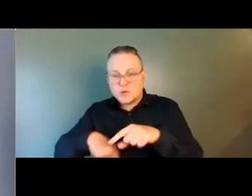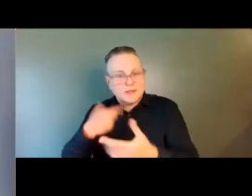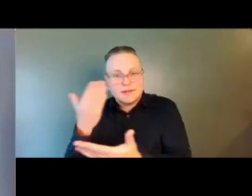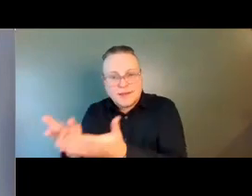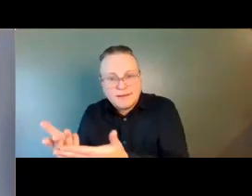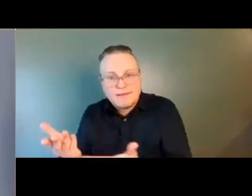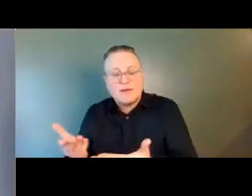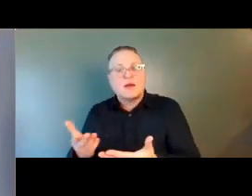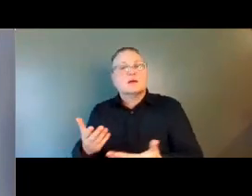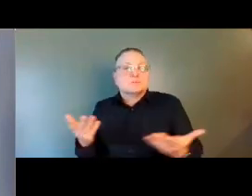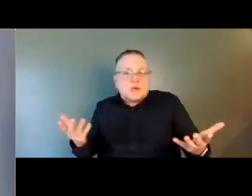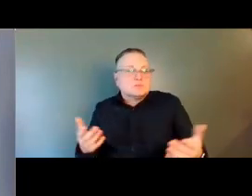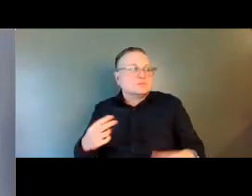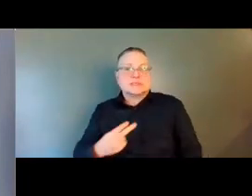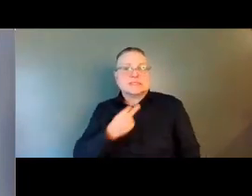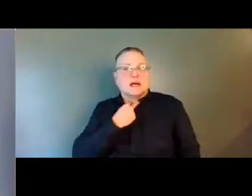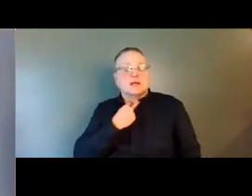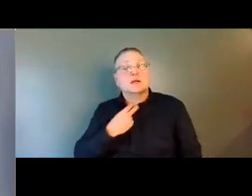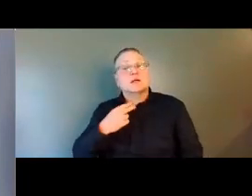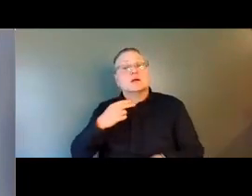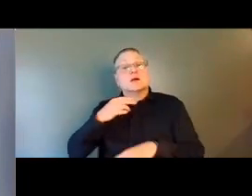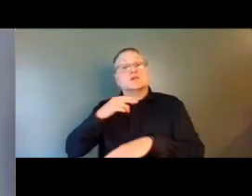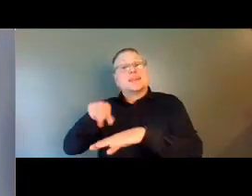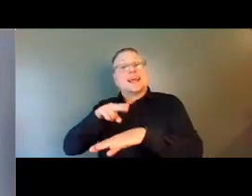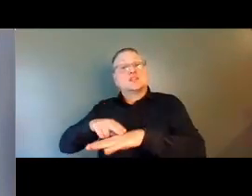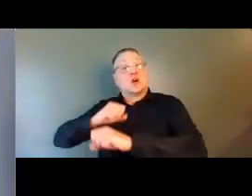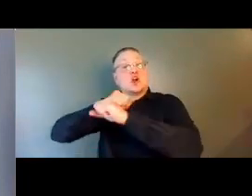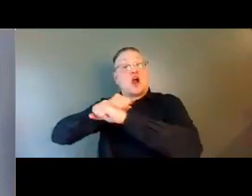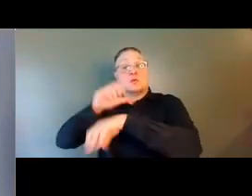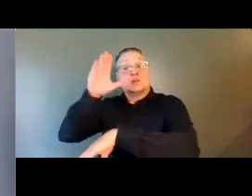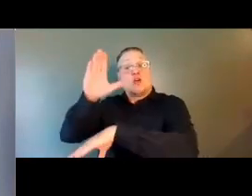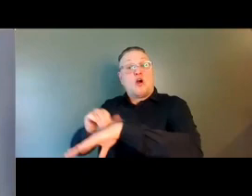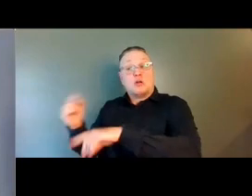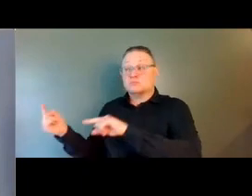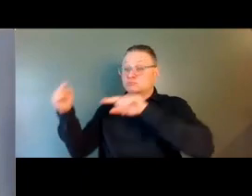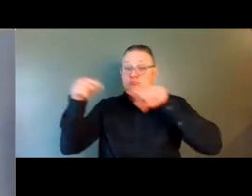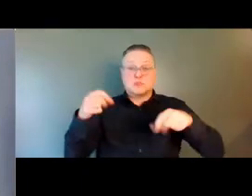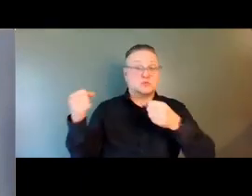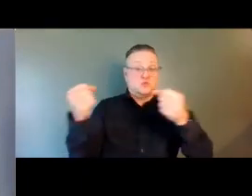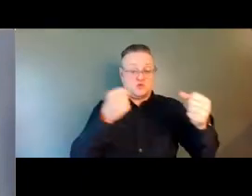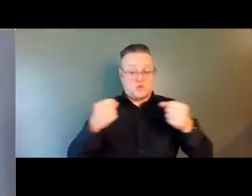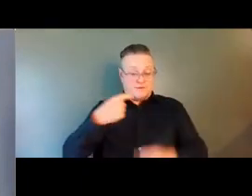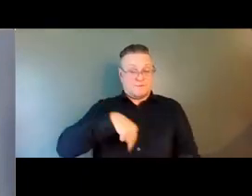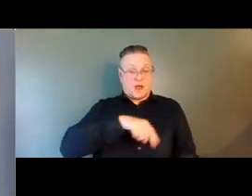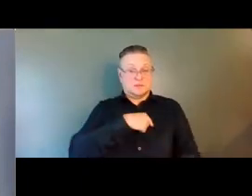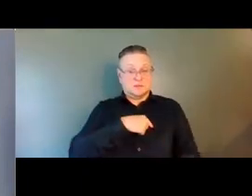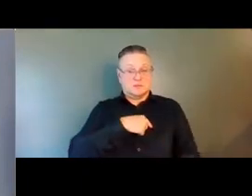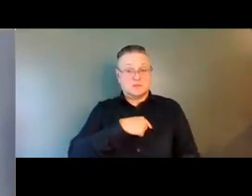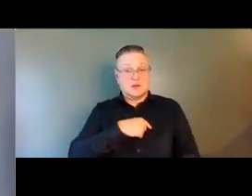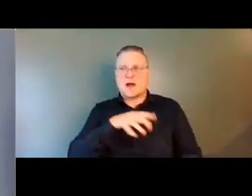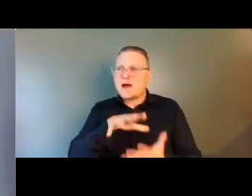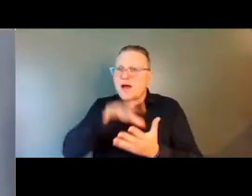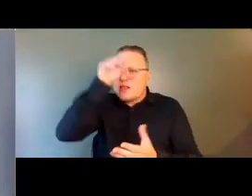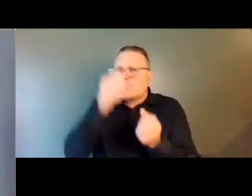And so, and I learned a lot in that experience about fighting for the rights of people with disabilities